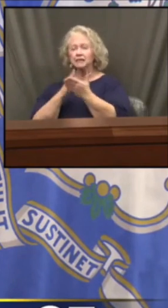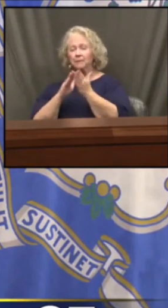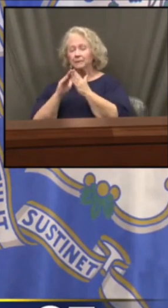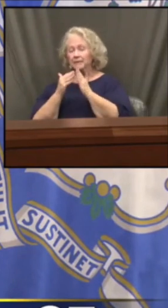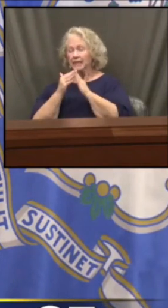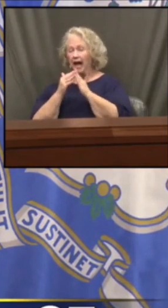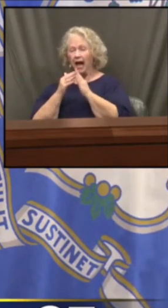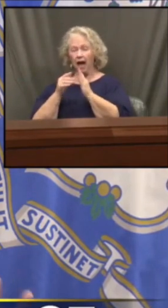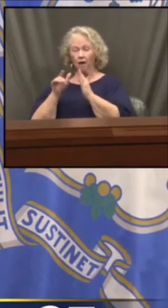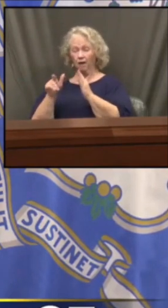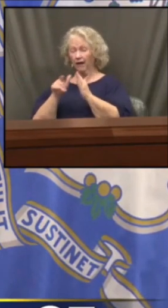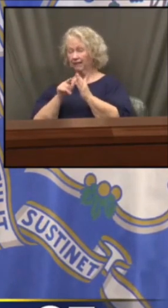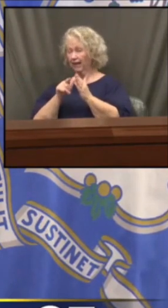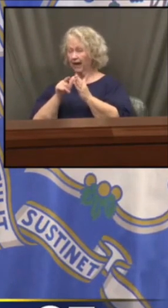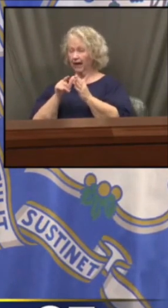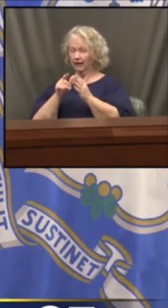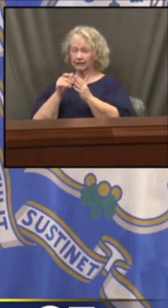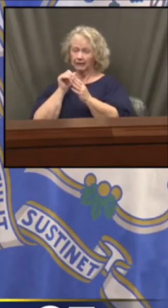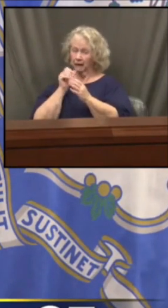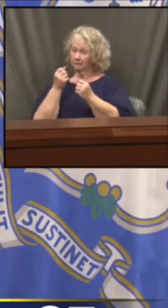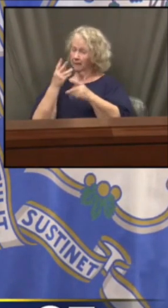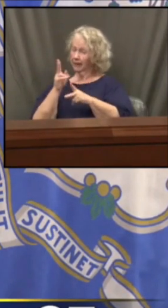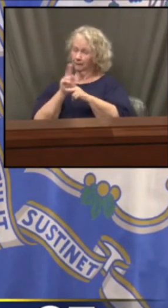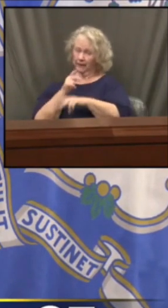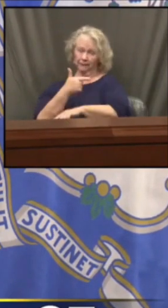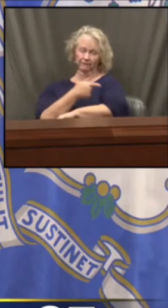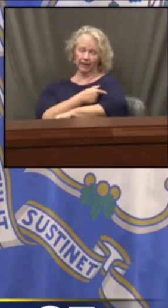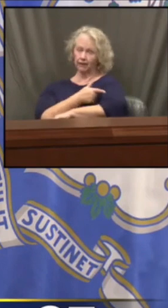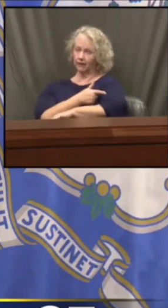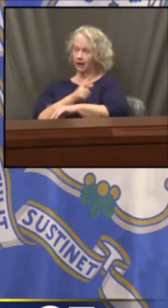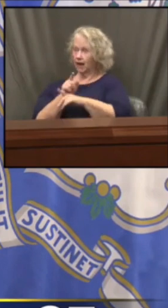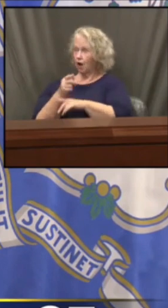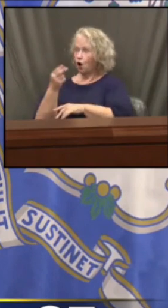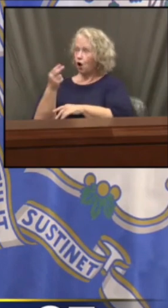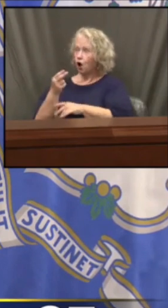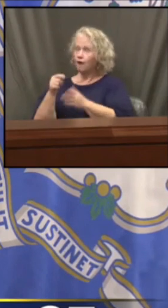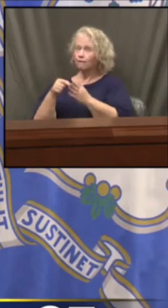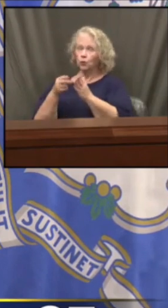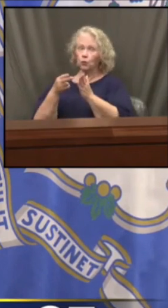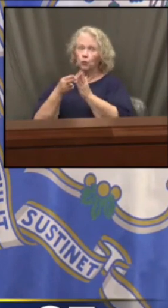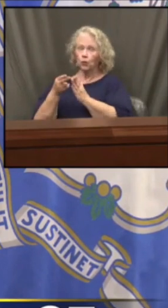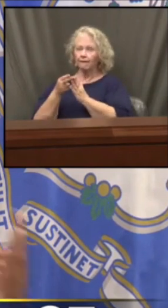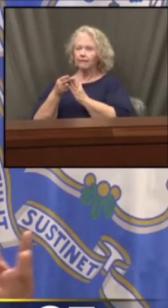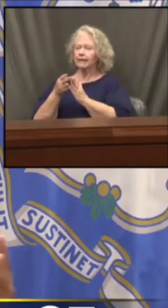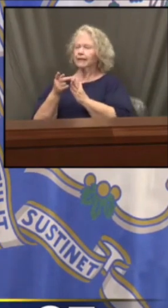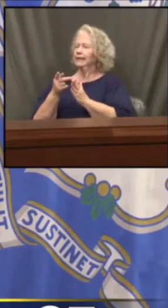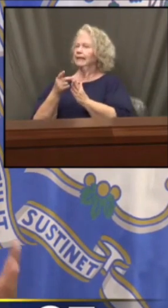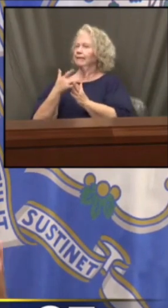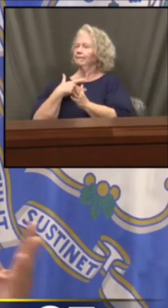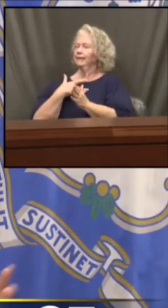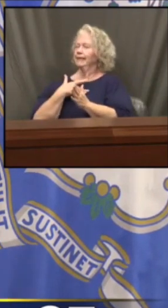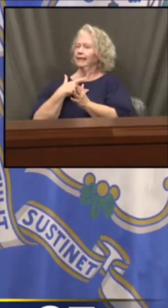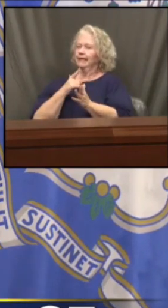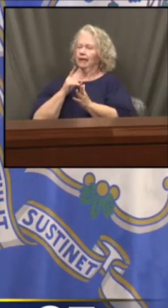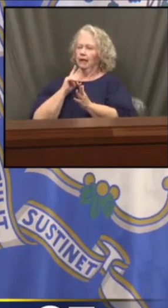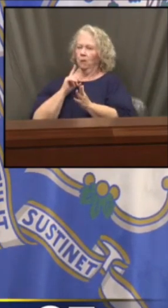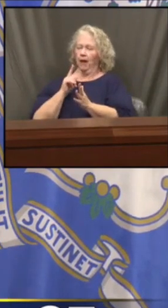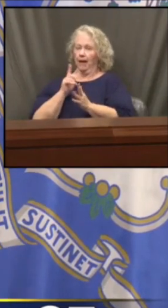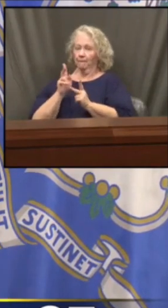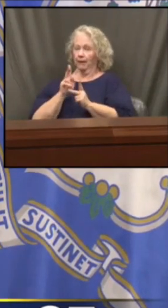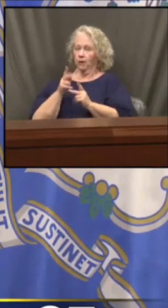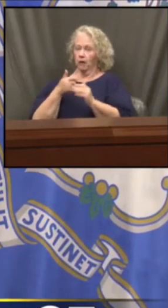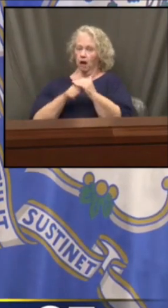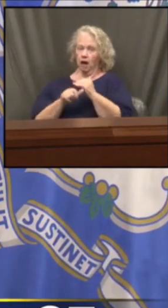low vaccination rate. And I can understand why, Hartford and New Haven want to take the lead in terms of making sure everybody within